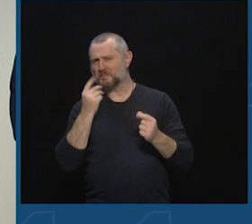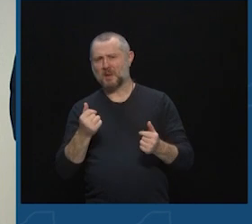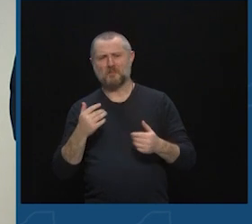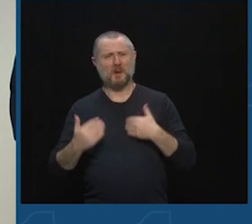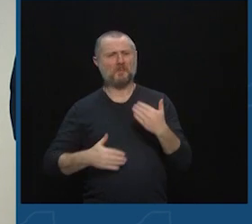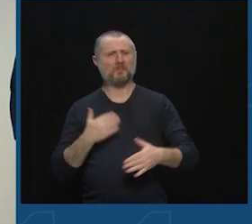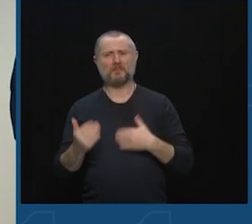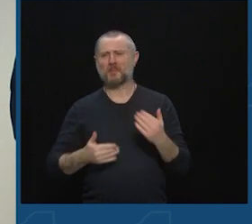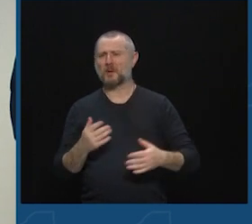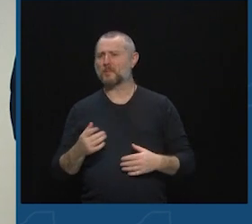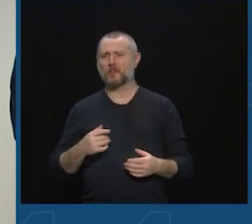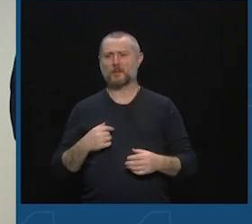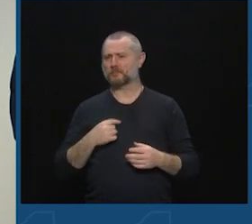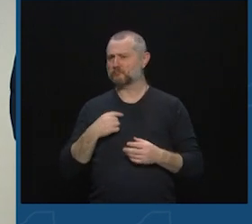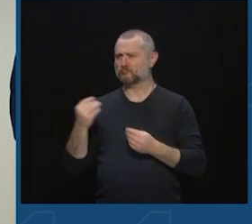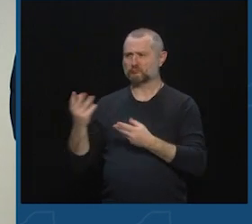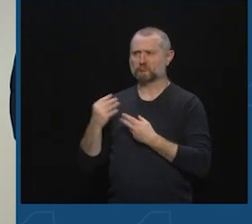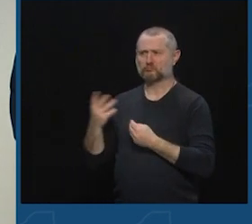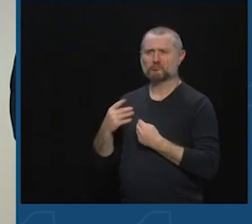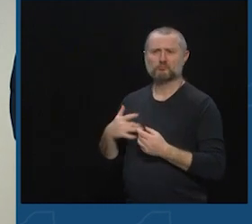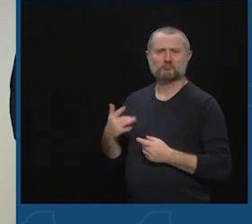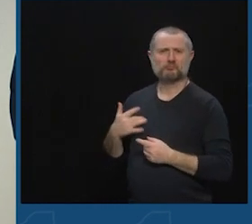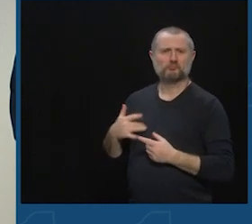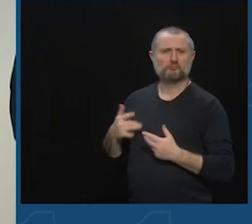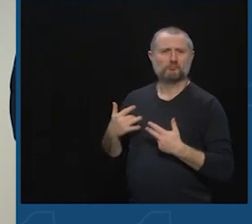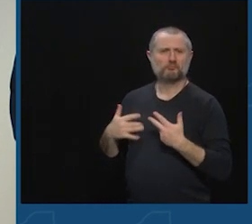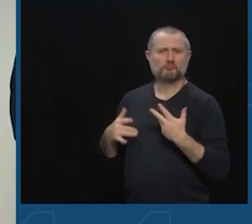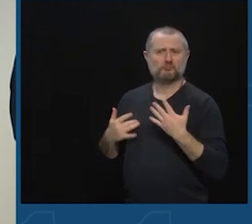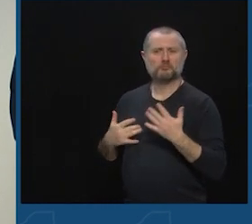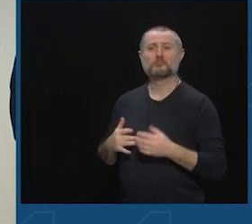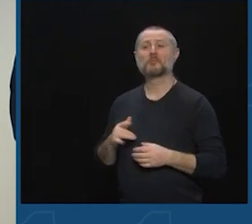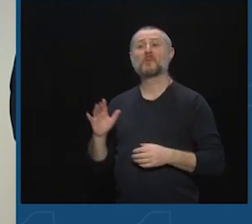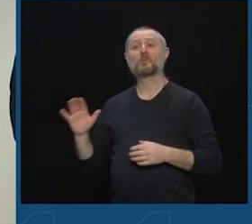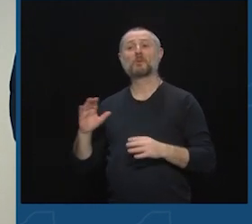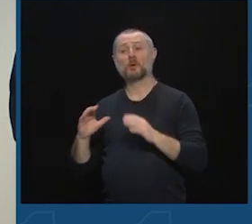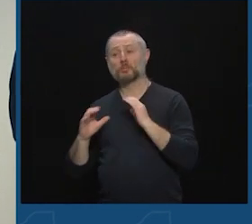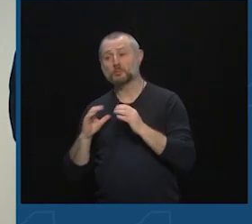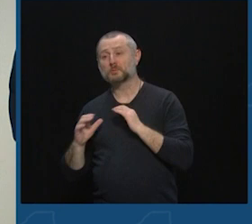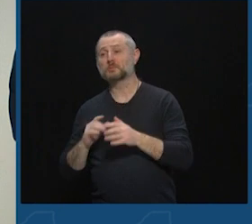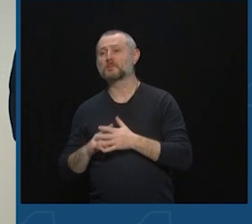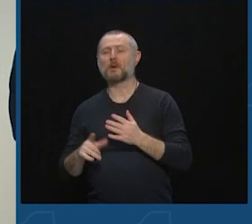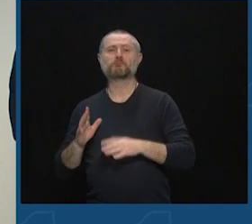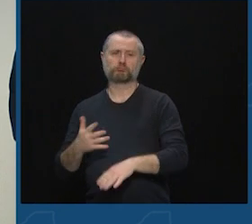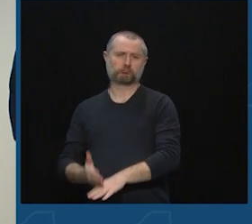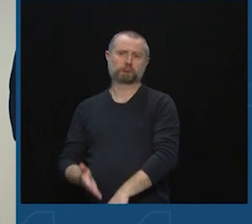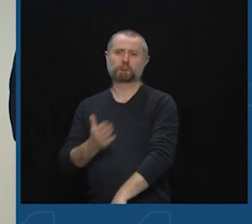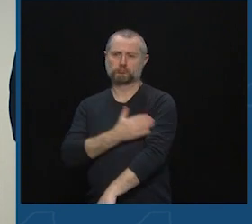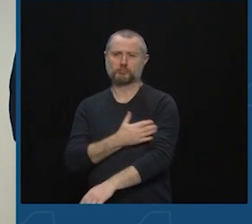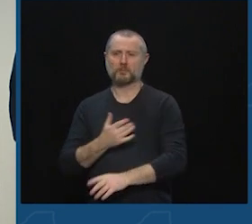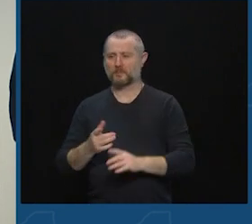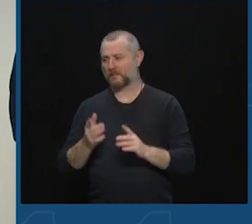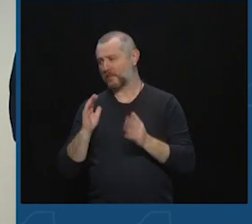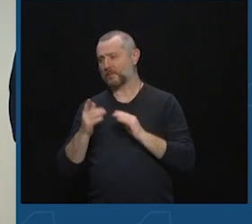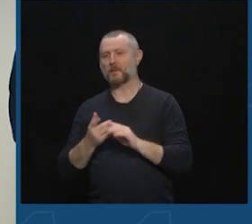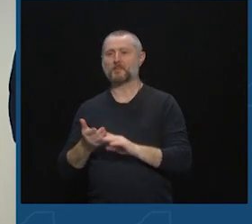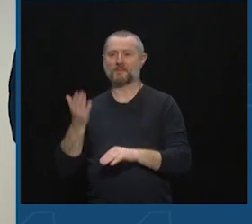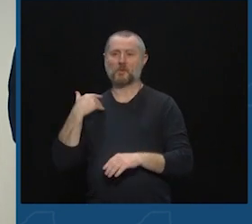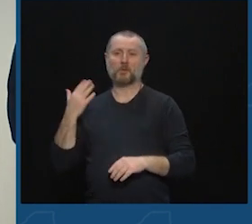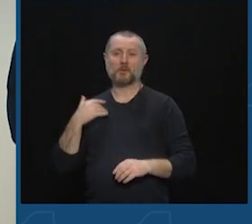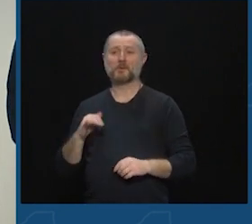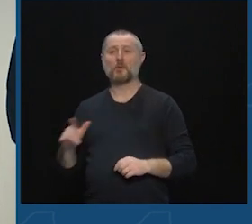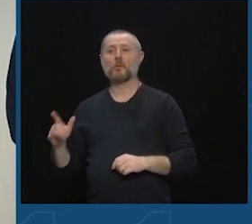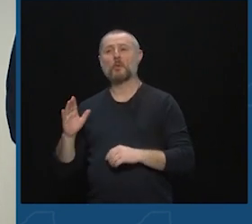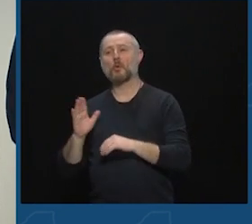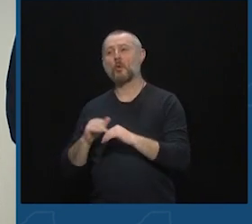engaged. So there have been dramatic improvements in communications. Also, again, bringing in 1,000 workers from all